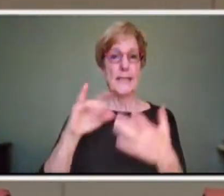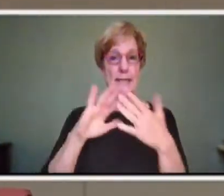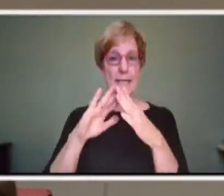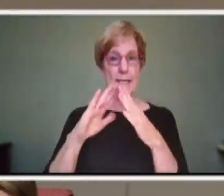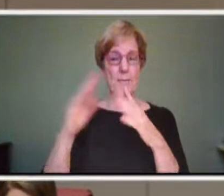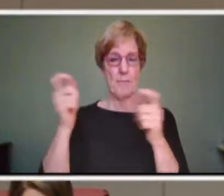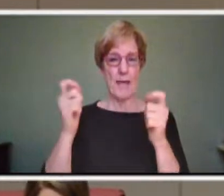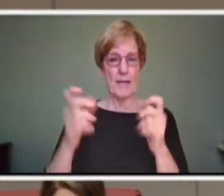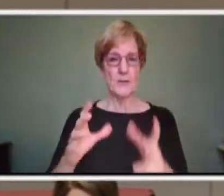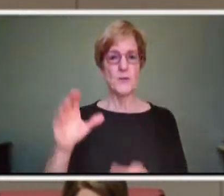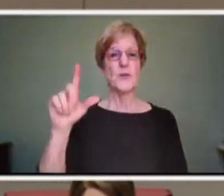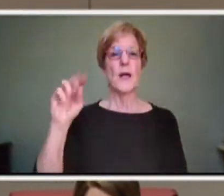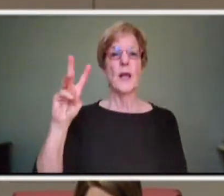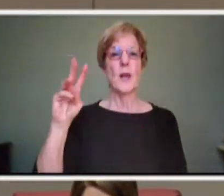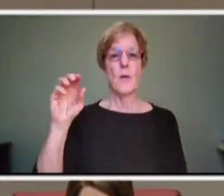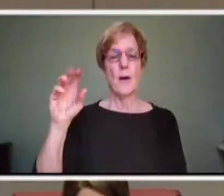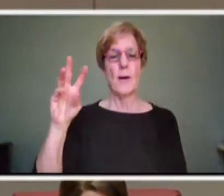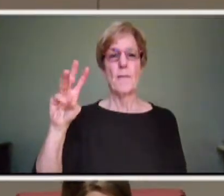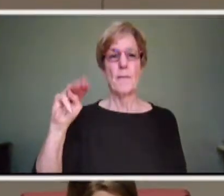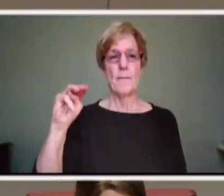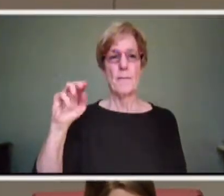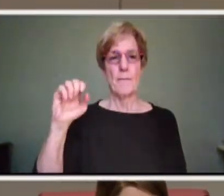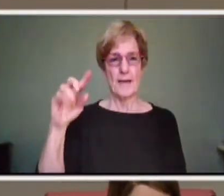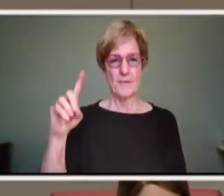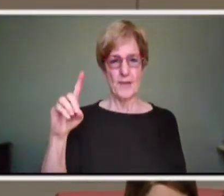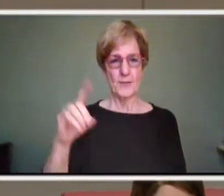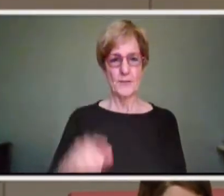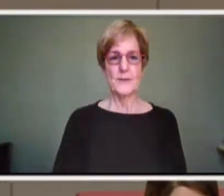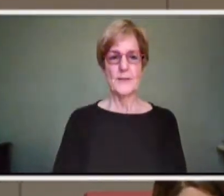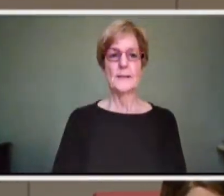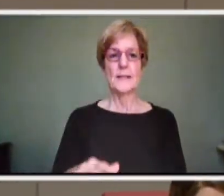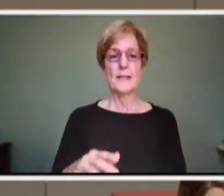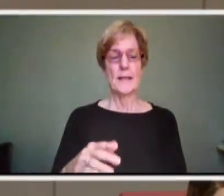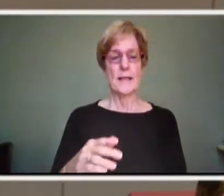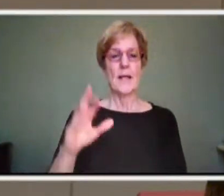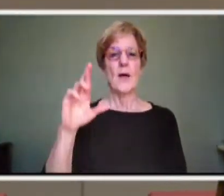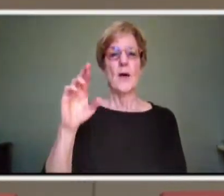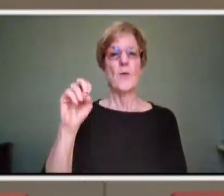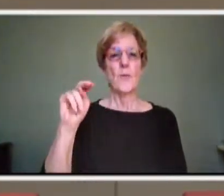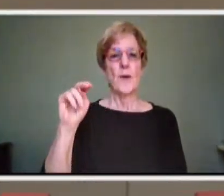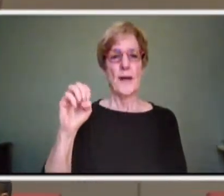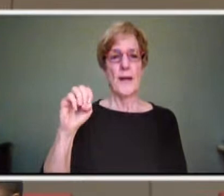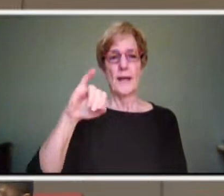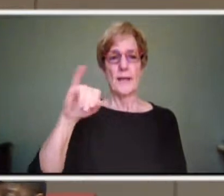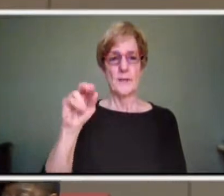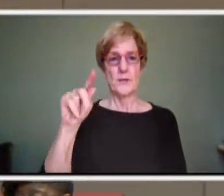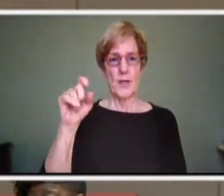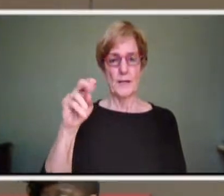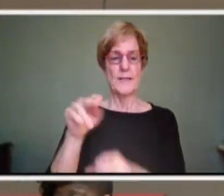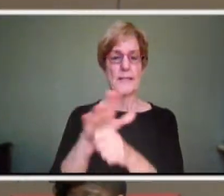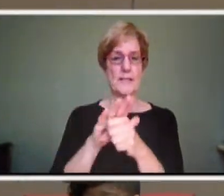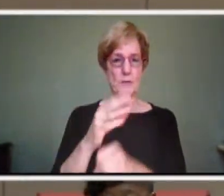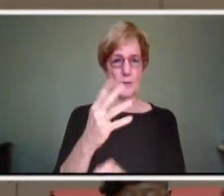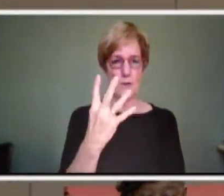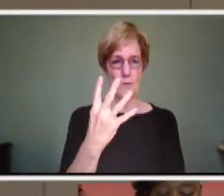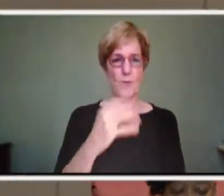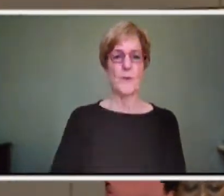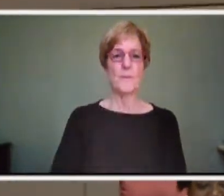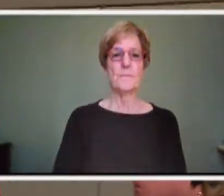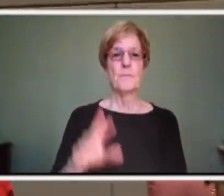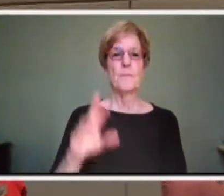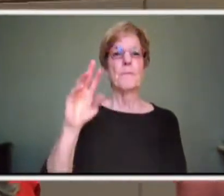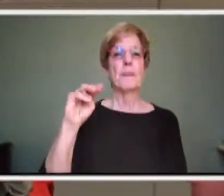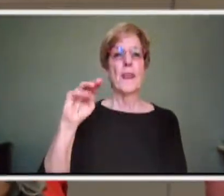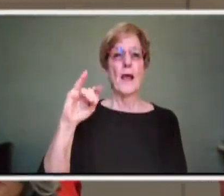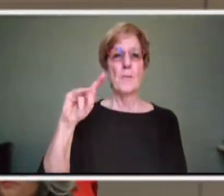LaWanna Mayfield, serving you at large. Happy holidays, Renee Johnson, District 4. Good evening, happy holiday. James Mitchell,